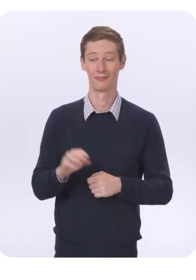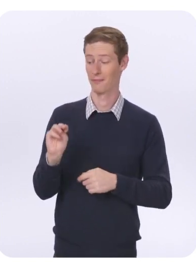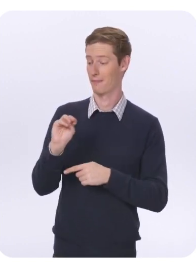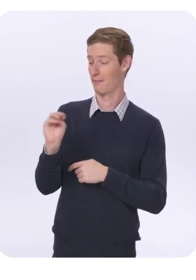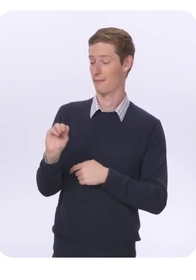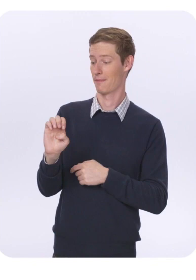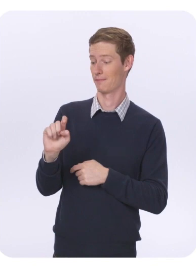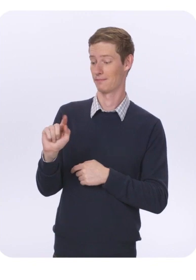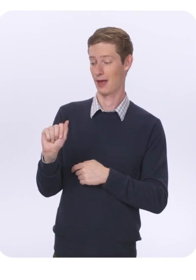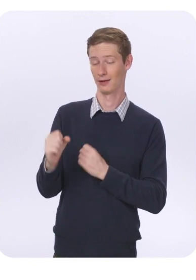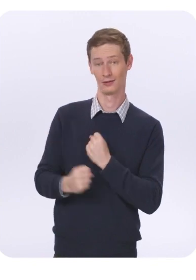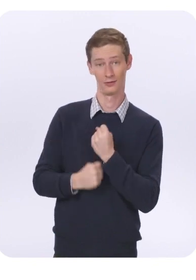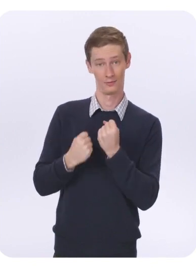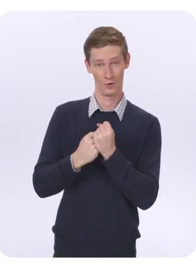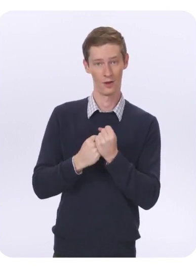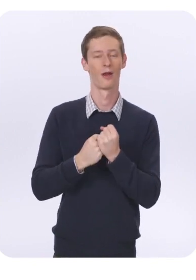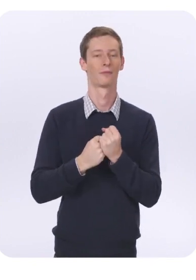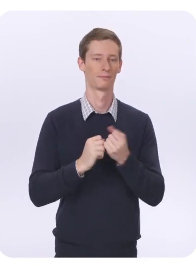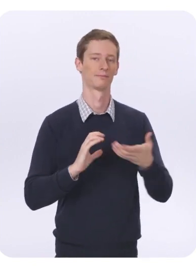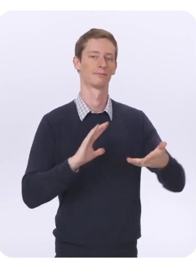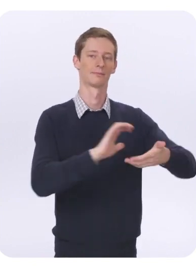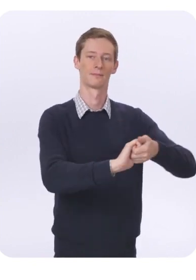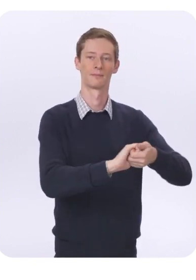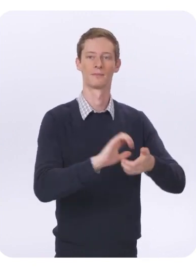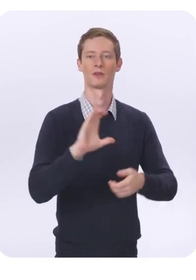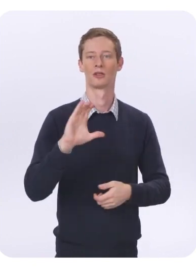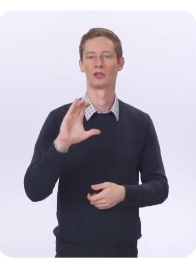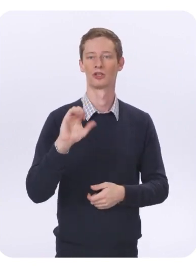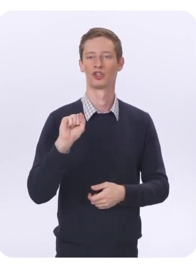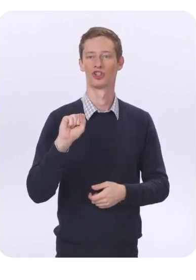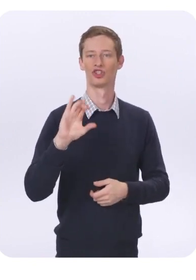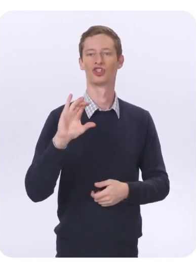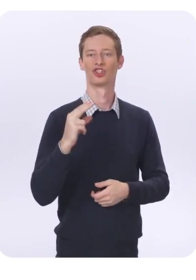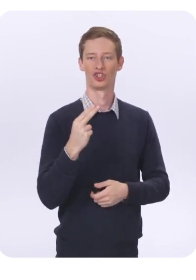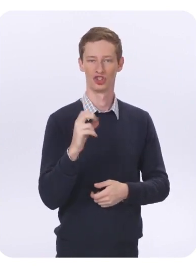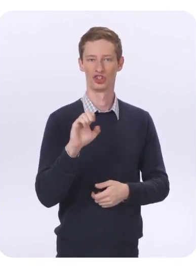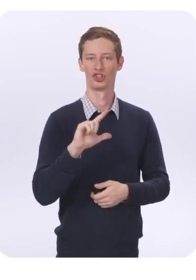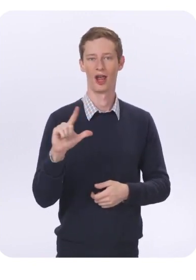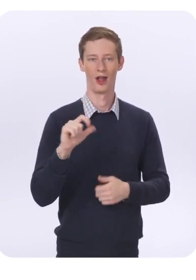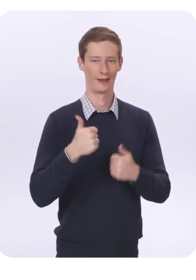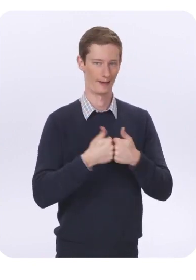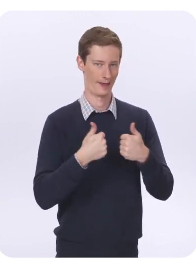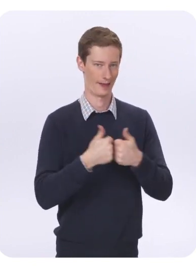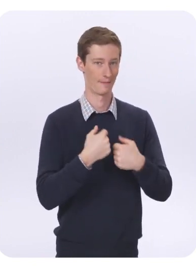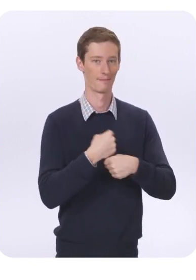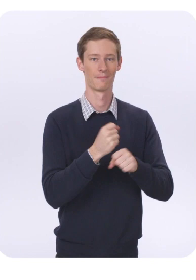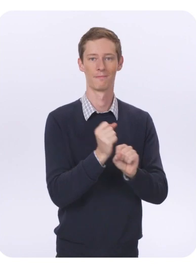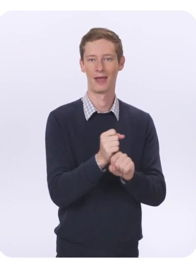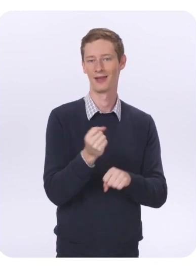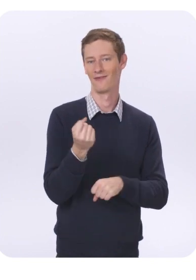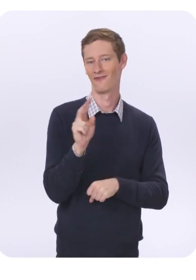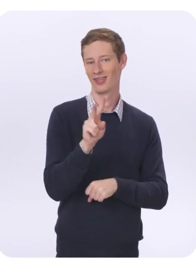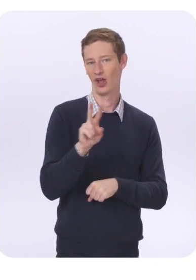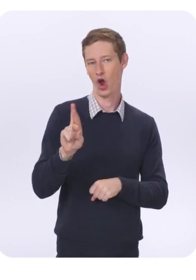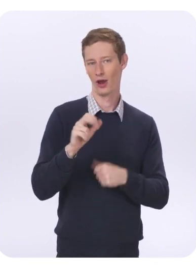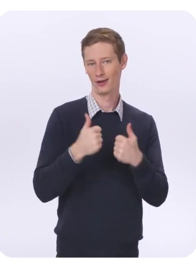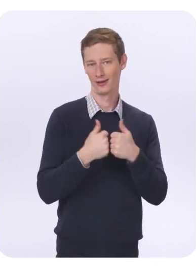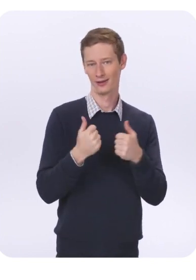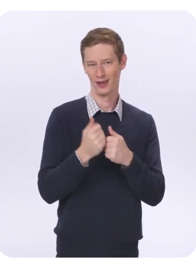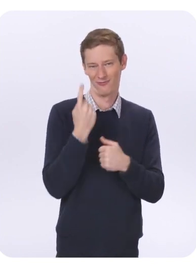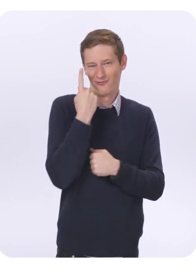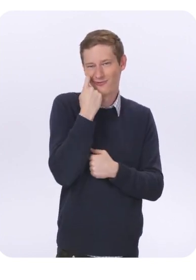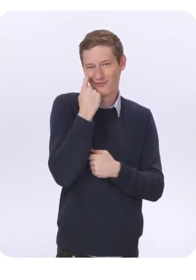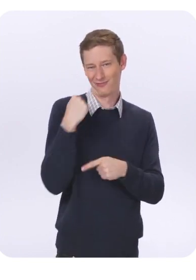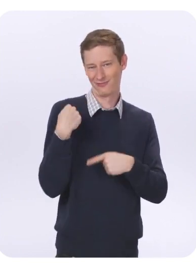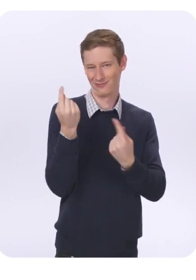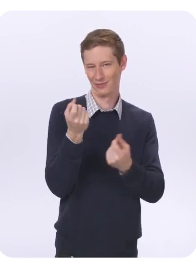were able to collaborate with Shell Games to create a VR experience in the last 12 months. It is based on one of our YouTube